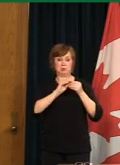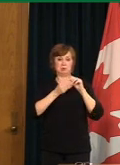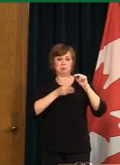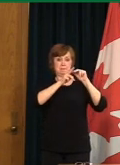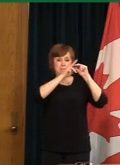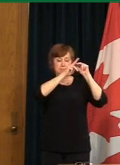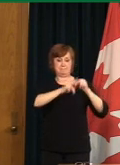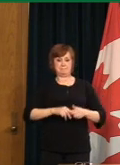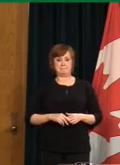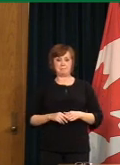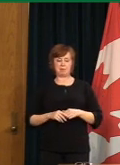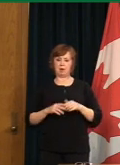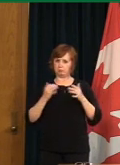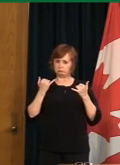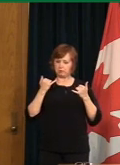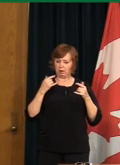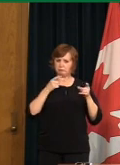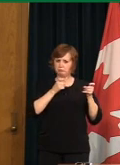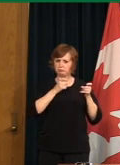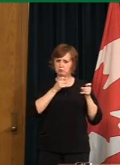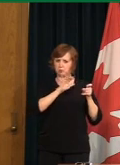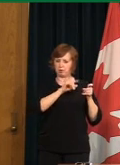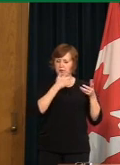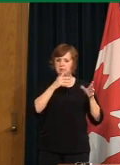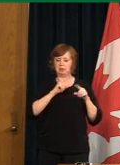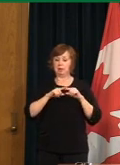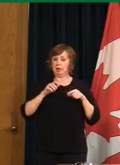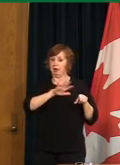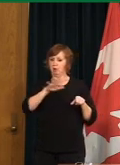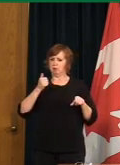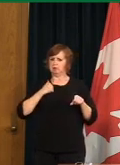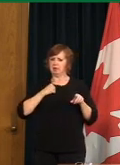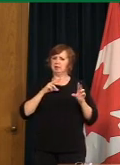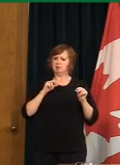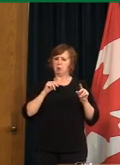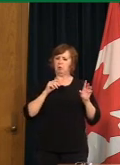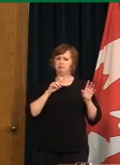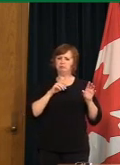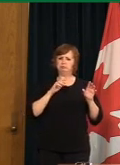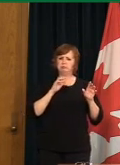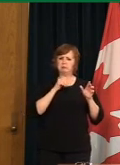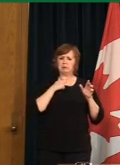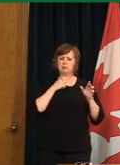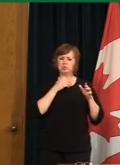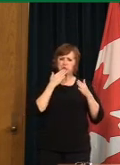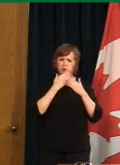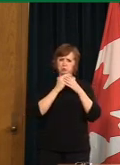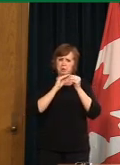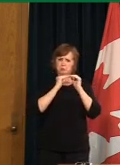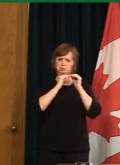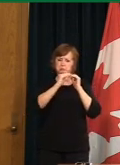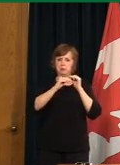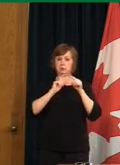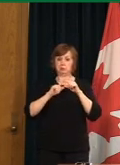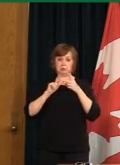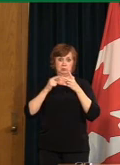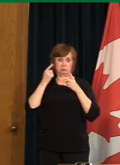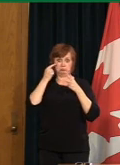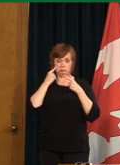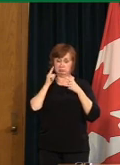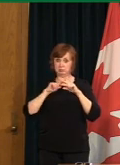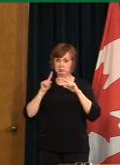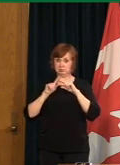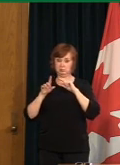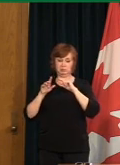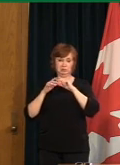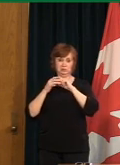in other jurisdictions, not so much in Canada, but in other jurisdictions where that does bring significant pressures, and that is again